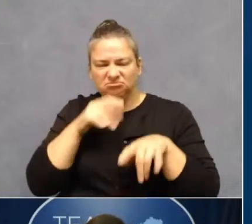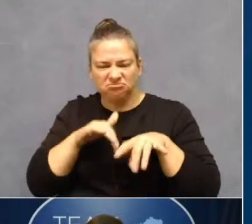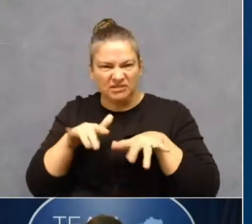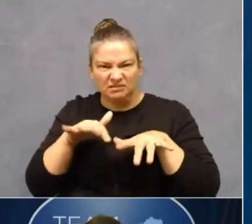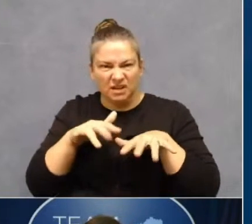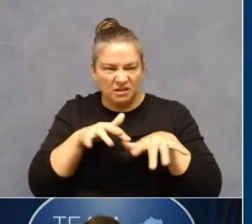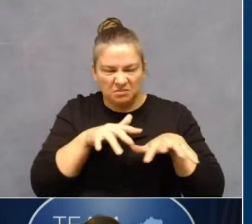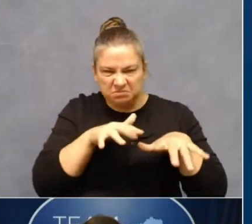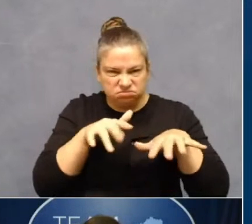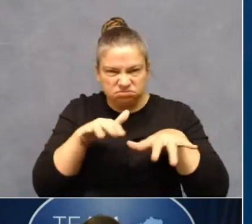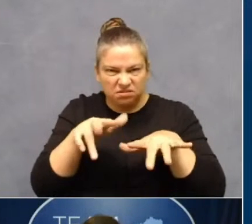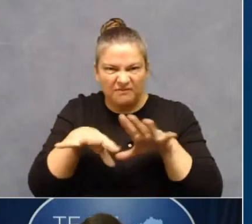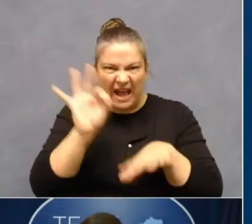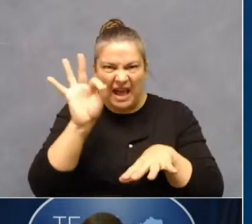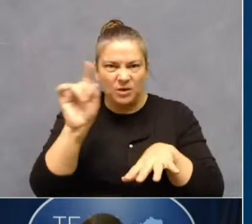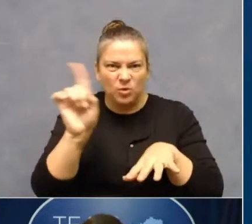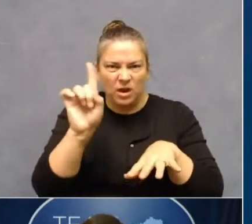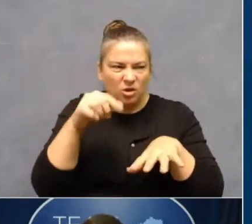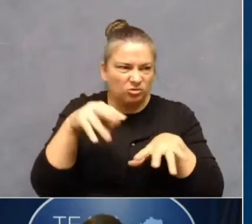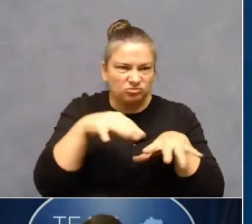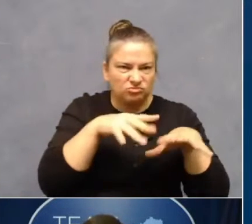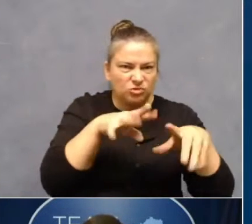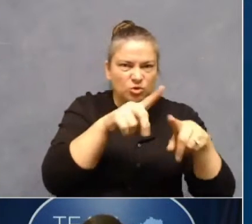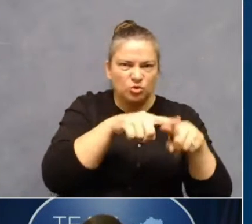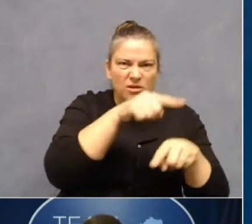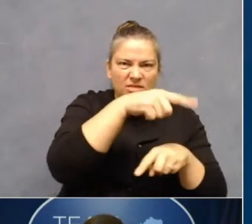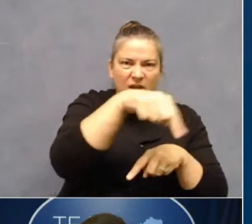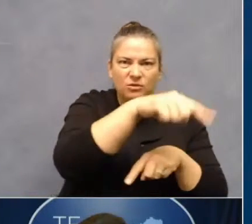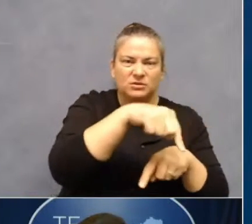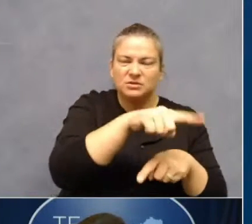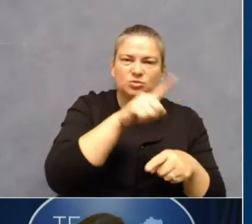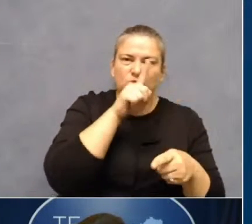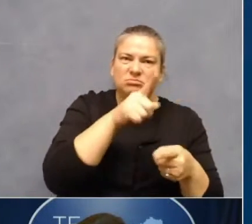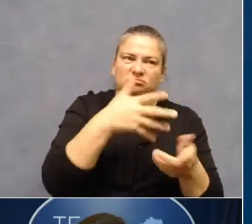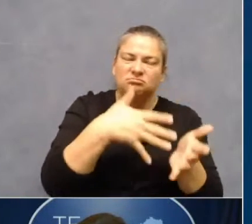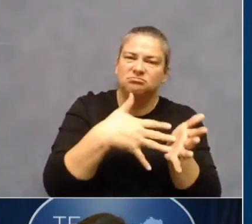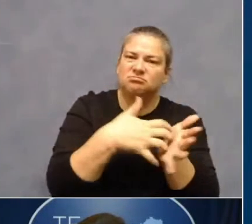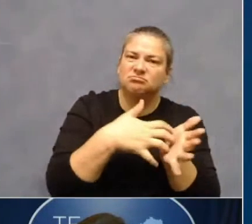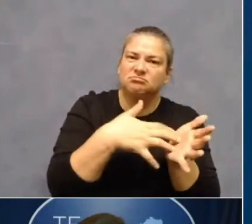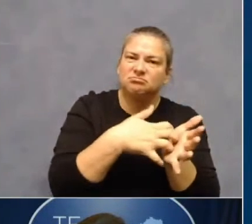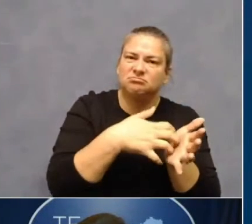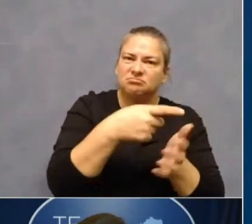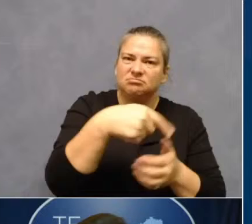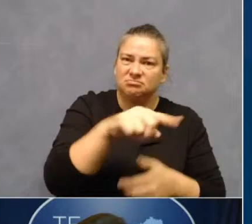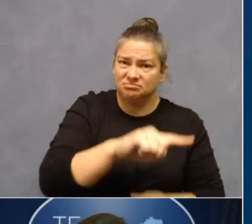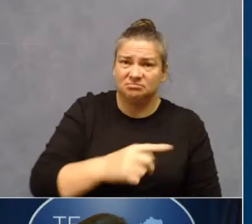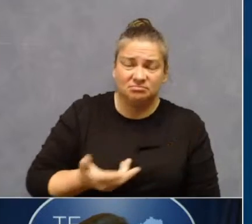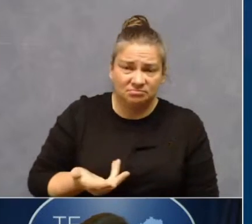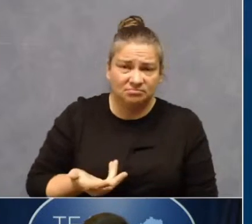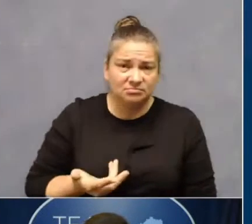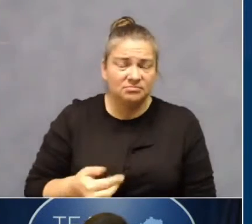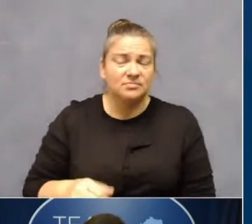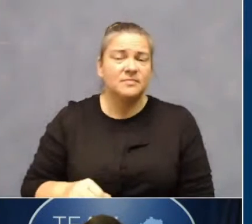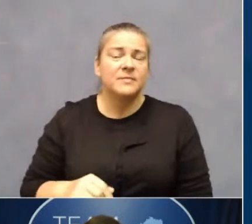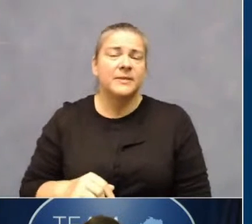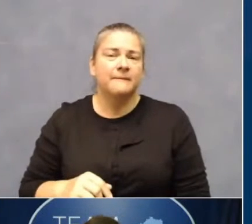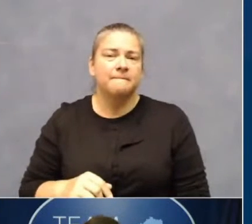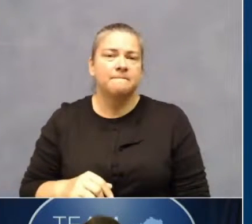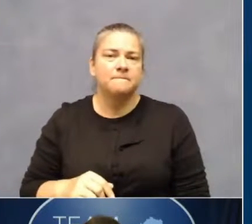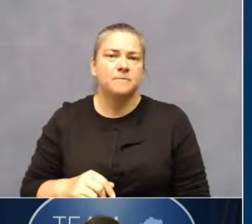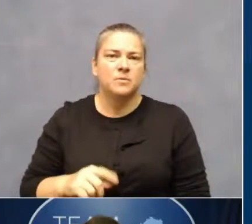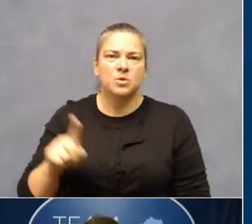to those that it can harm the most. We'll get to this.